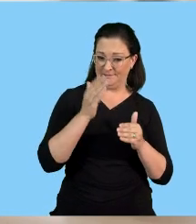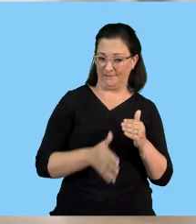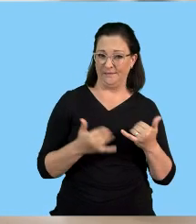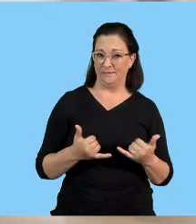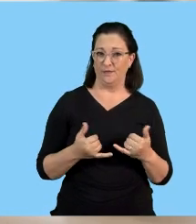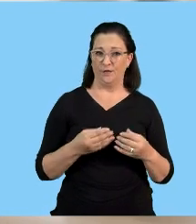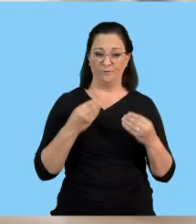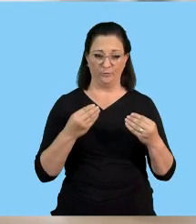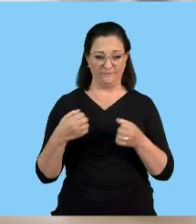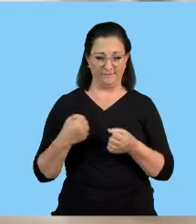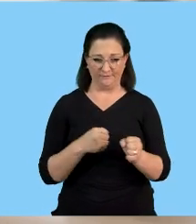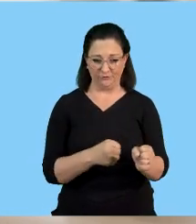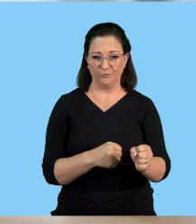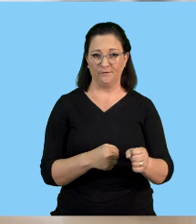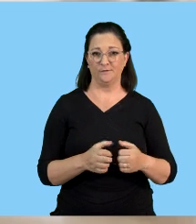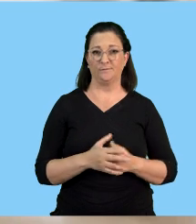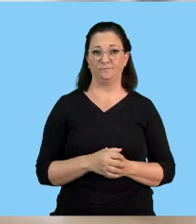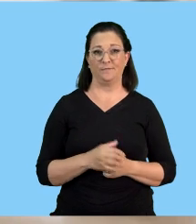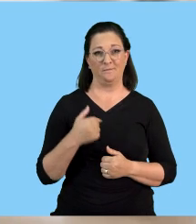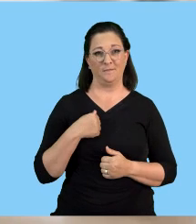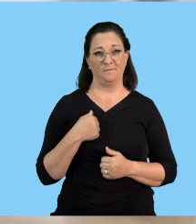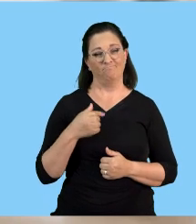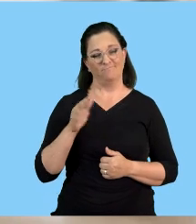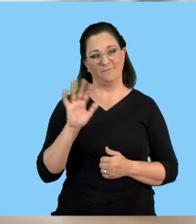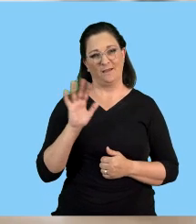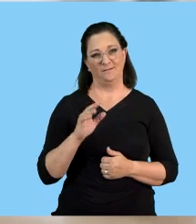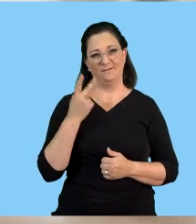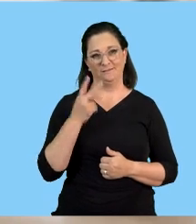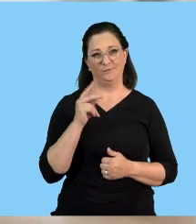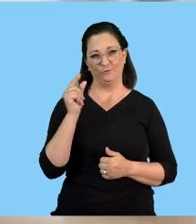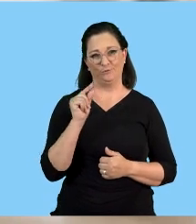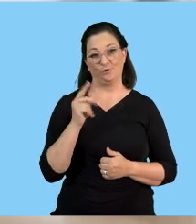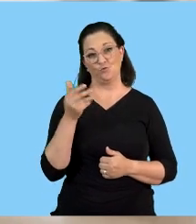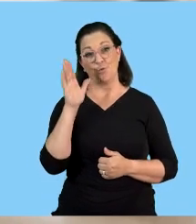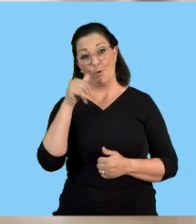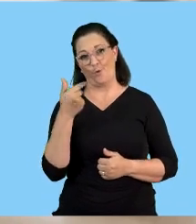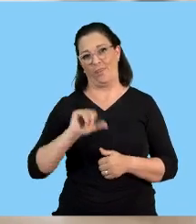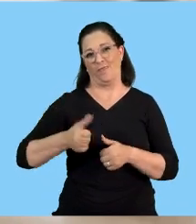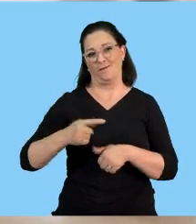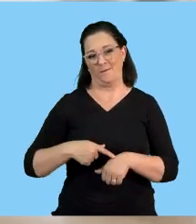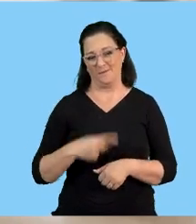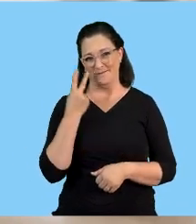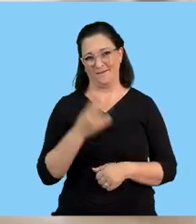our lesson on business strategies. From me, I say goodbye. I'll see you tomorrow or next time.